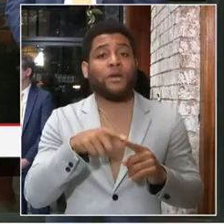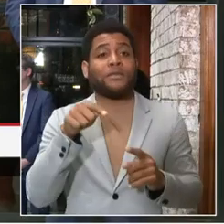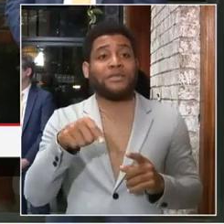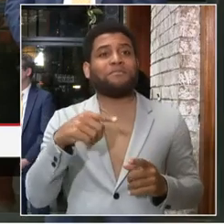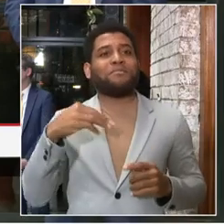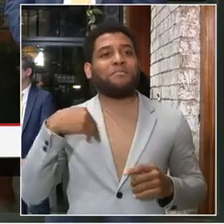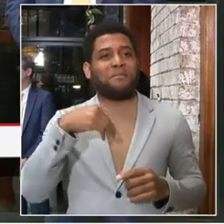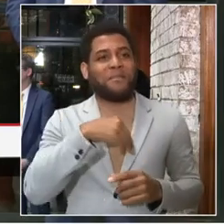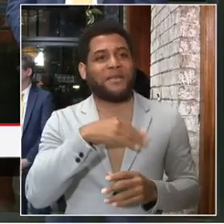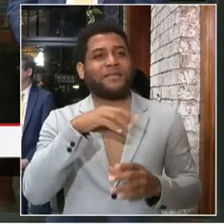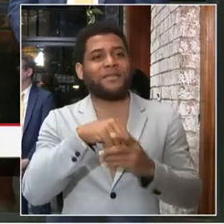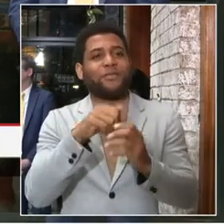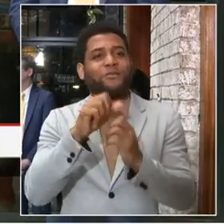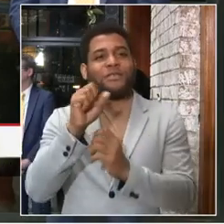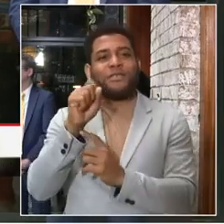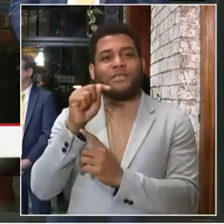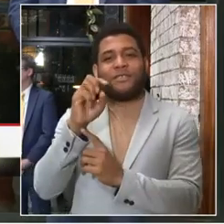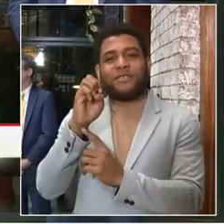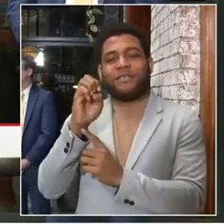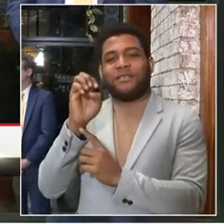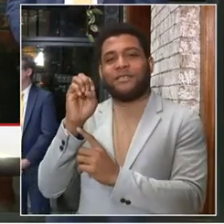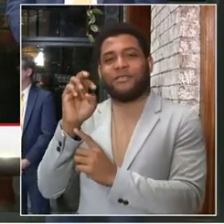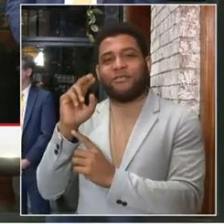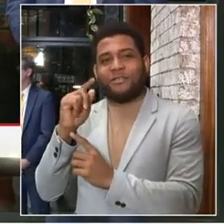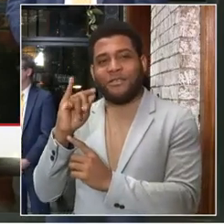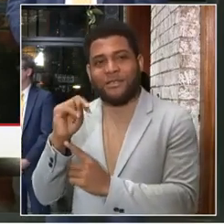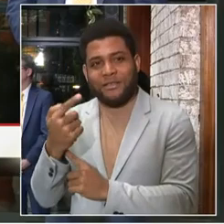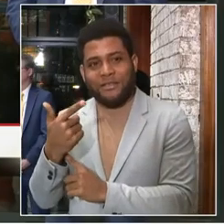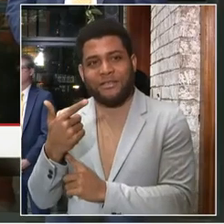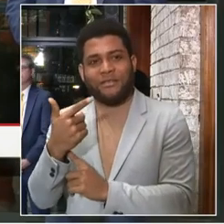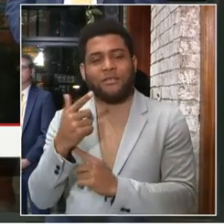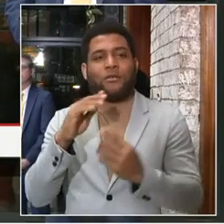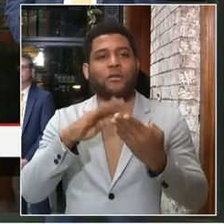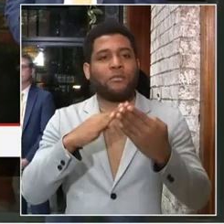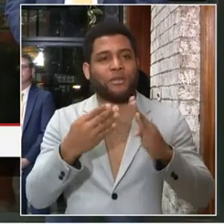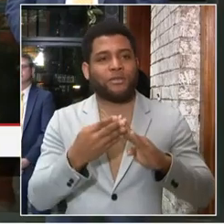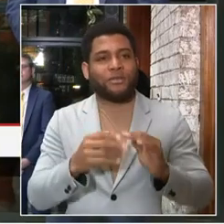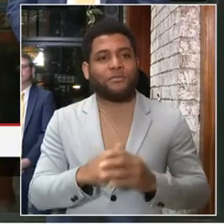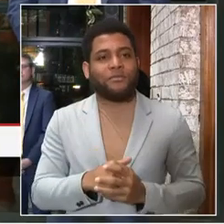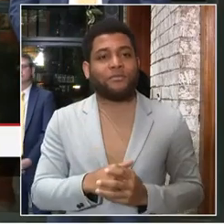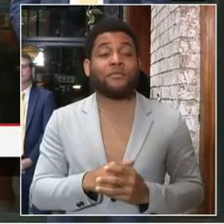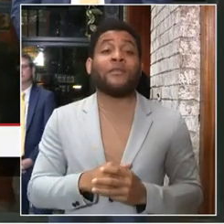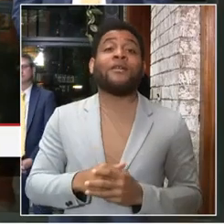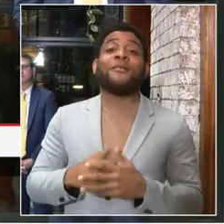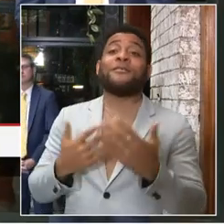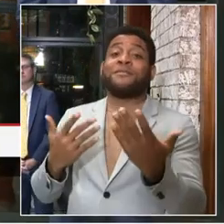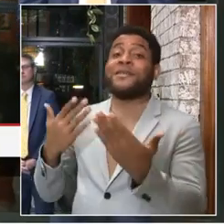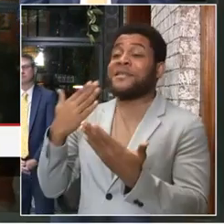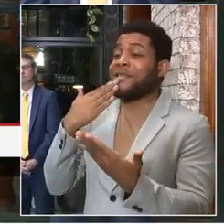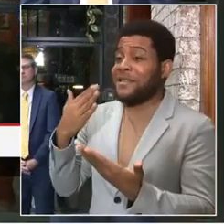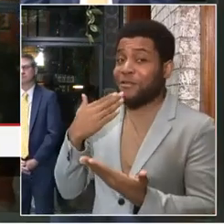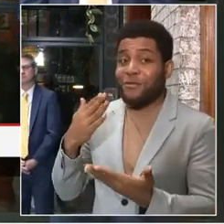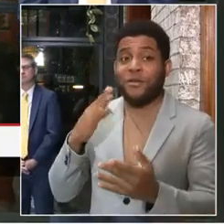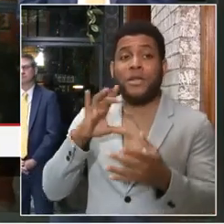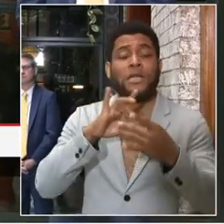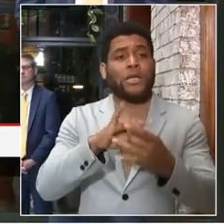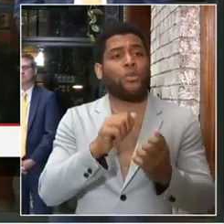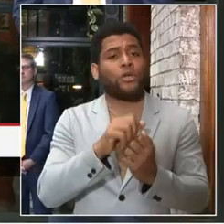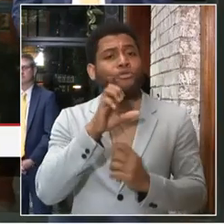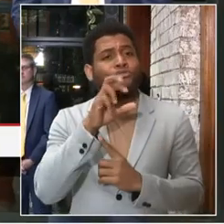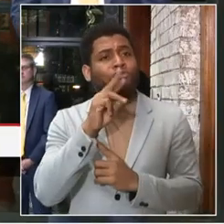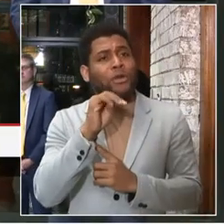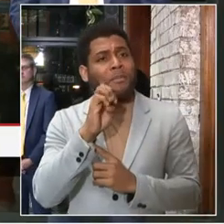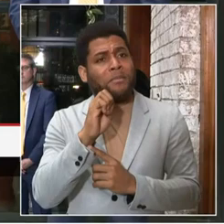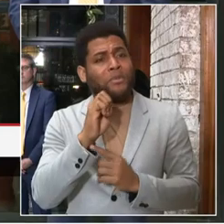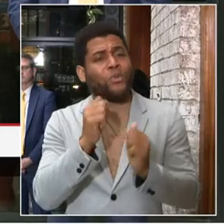will present the overall vision for this area. Okay, thank you. And then on crime, with the vote